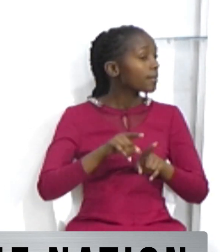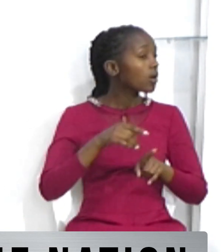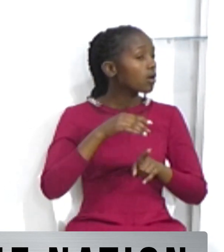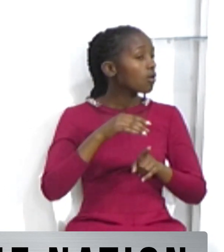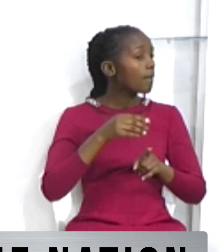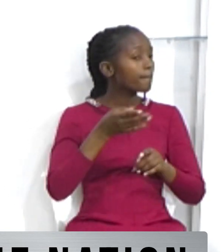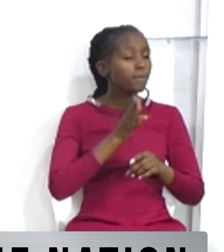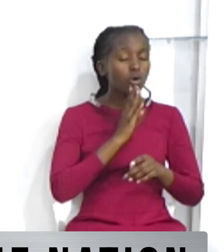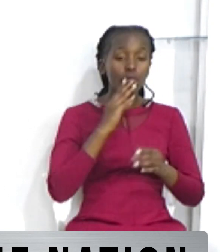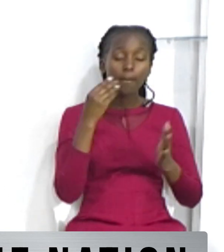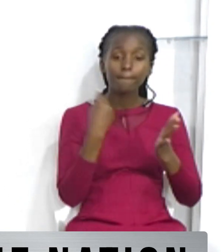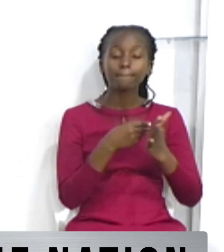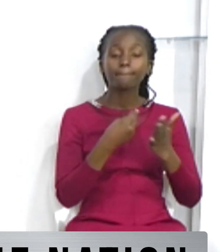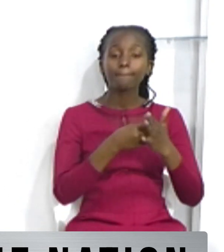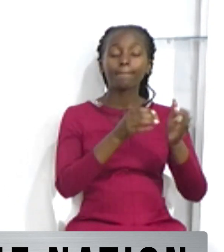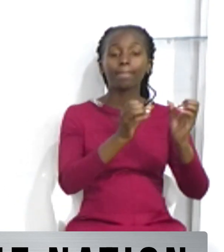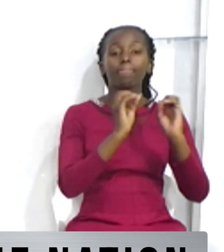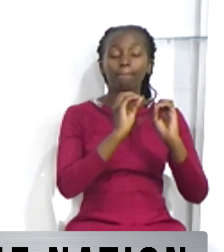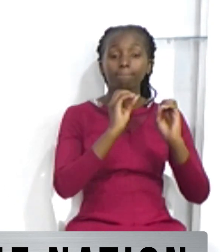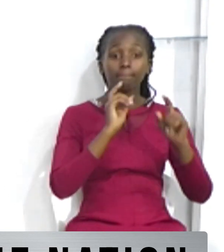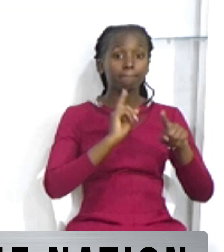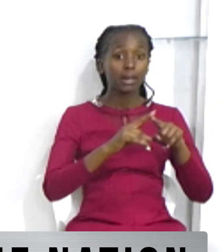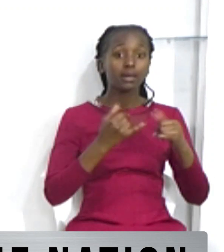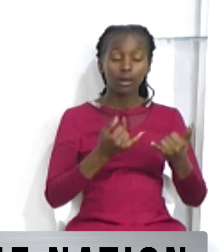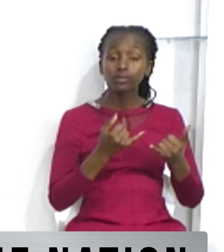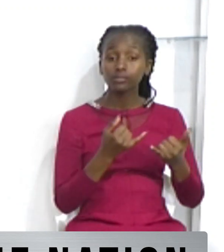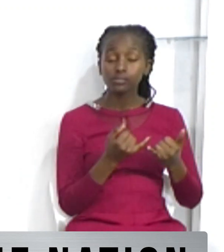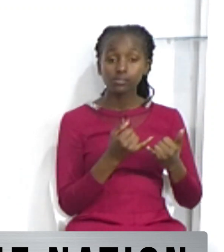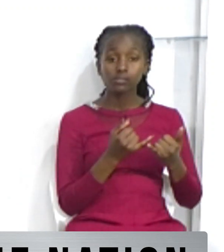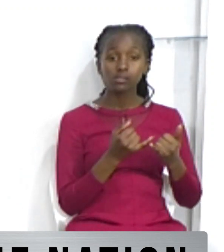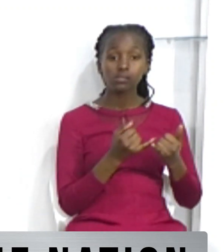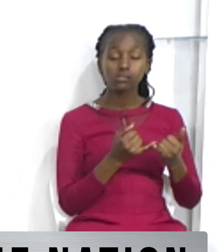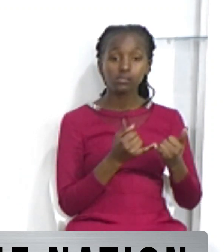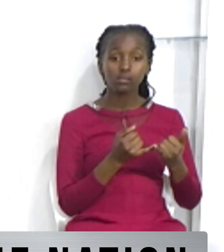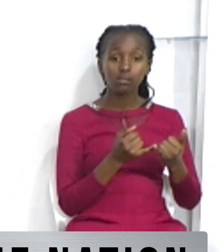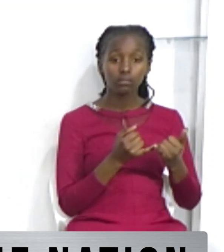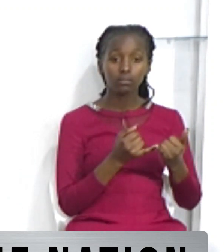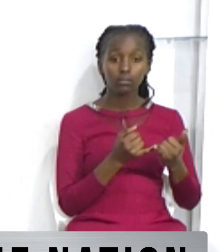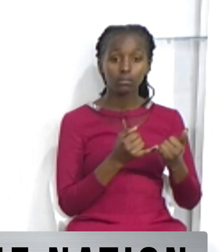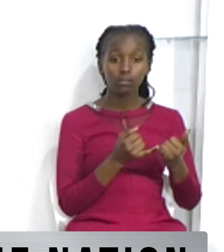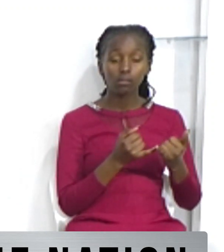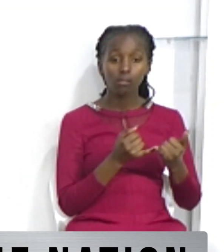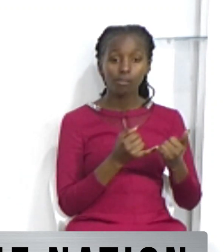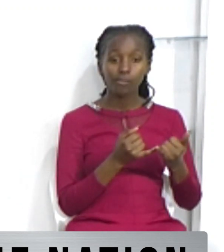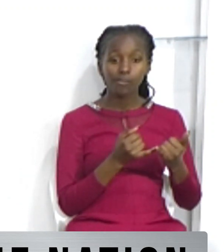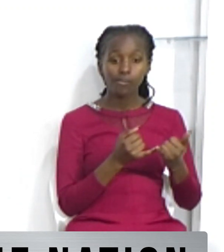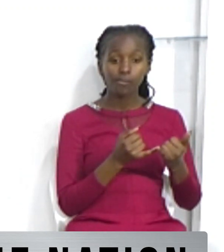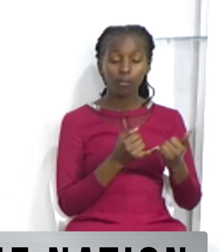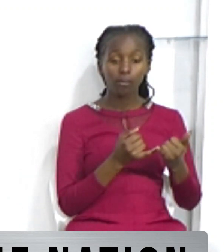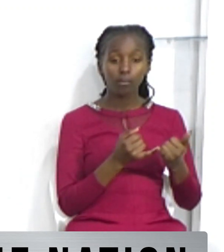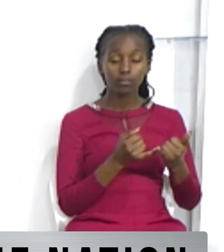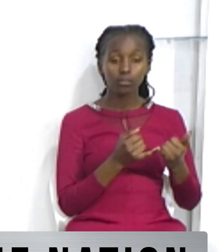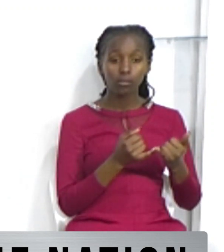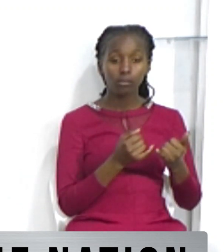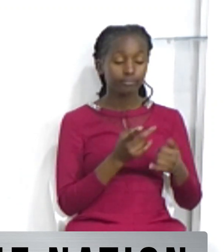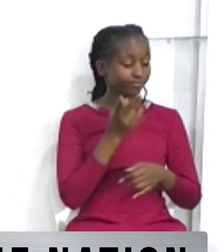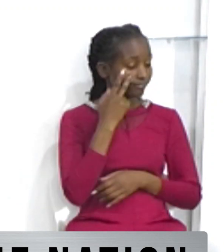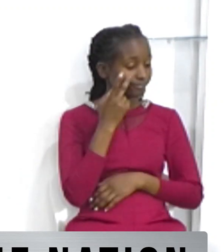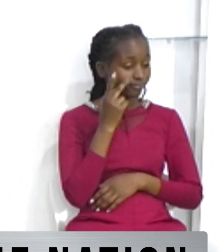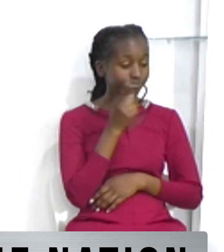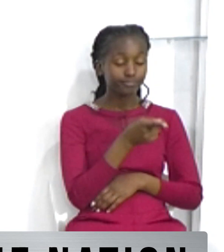externally, but to kill this demon.